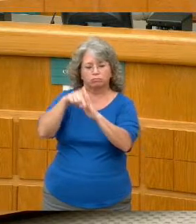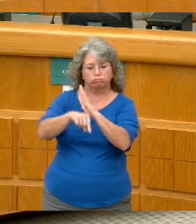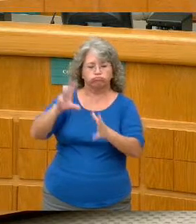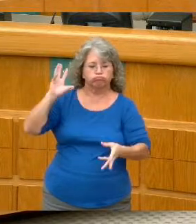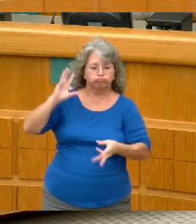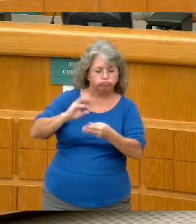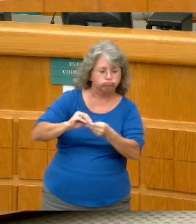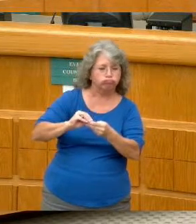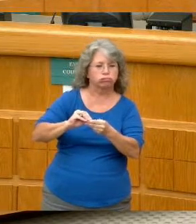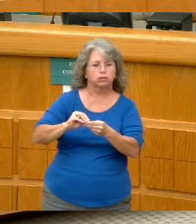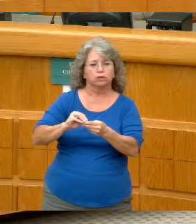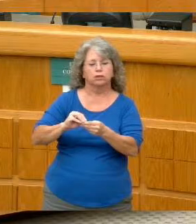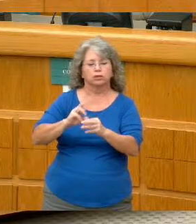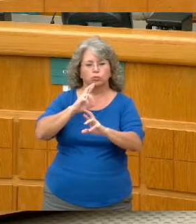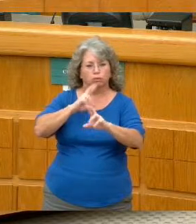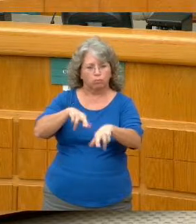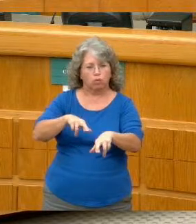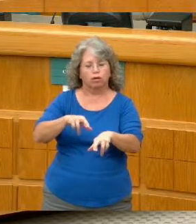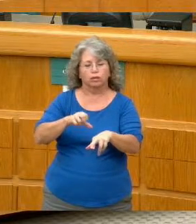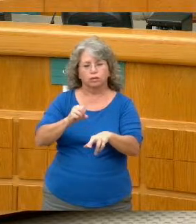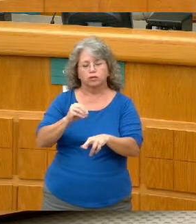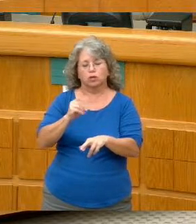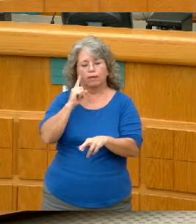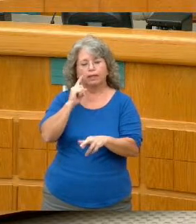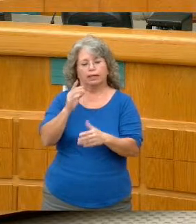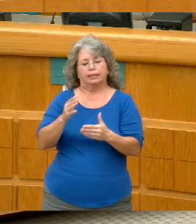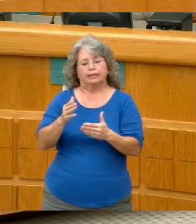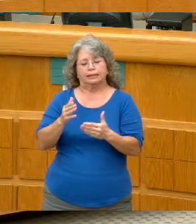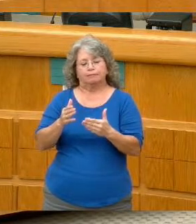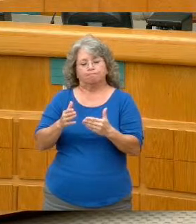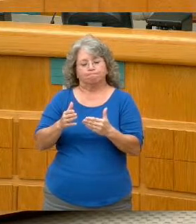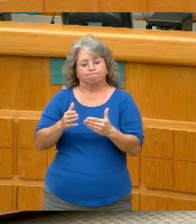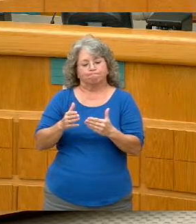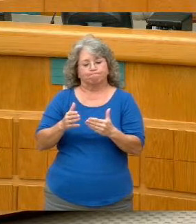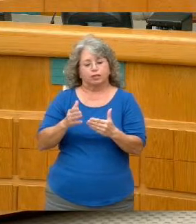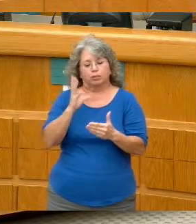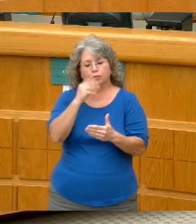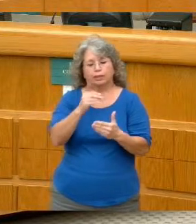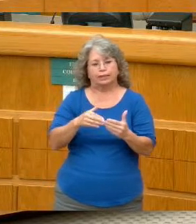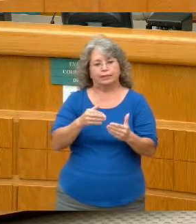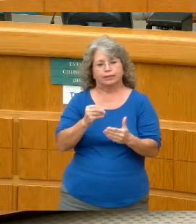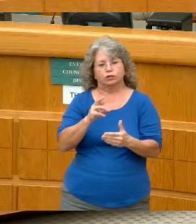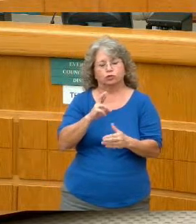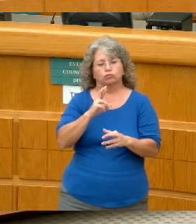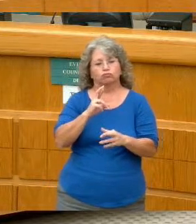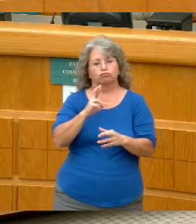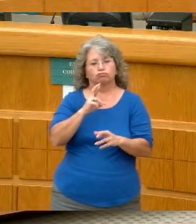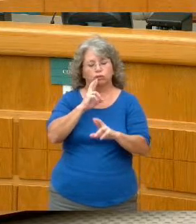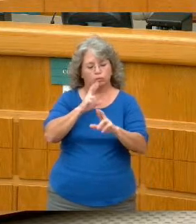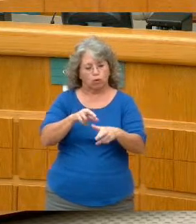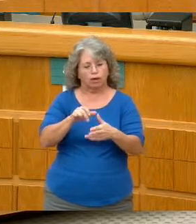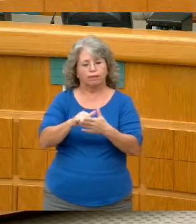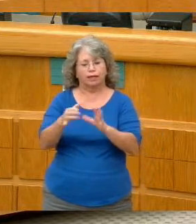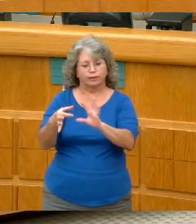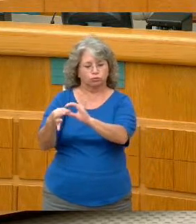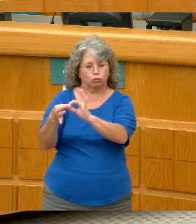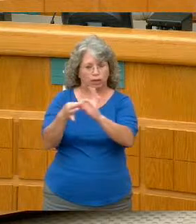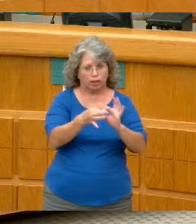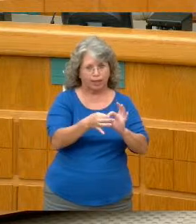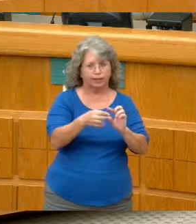that conclusively says it is because of the COVID-related complication. So I think that's why it took